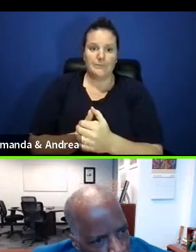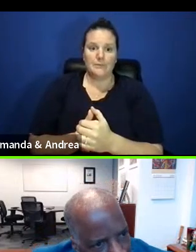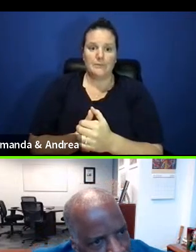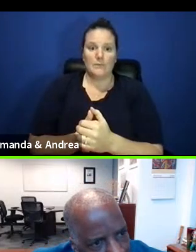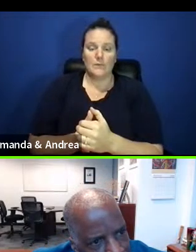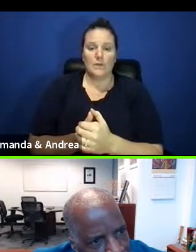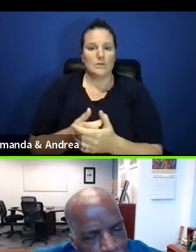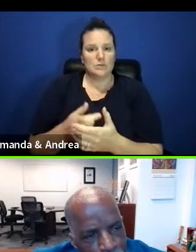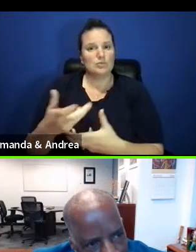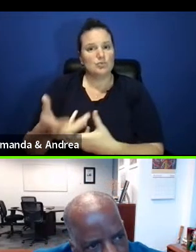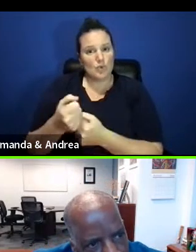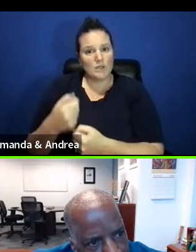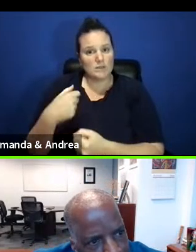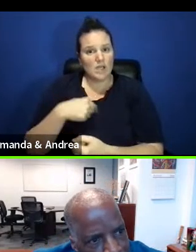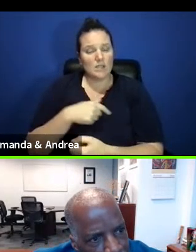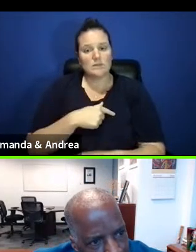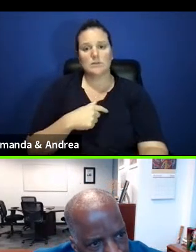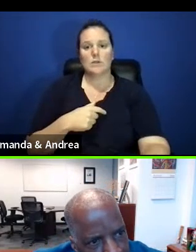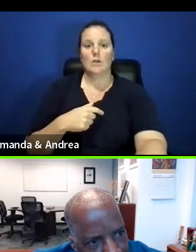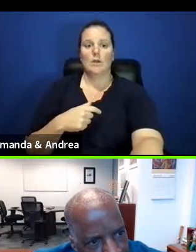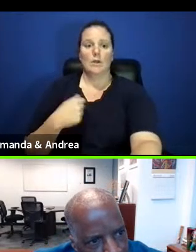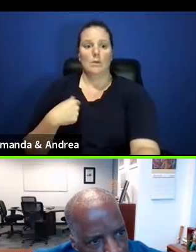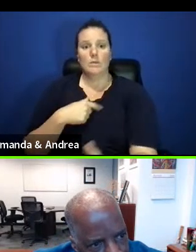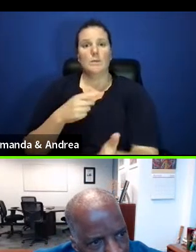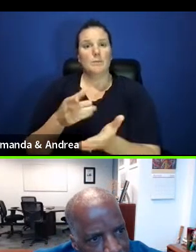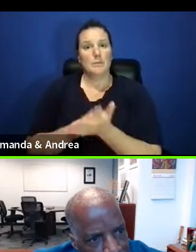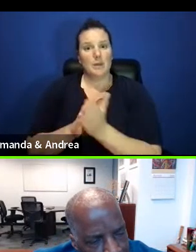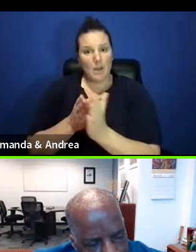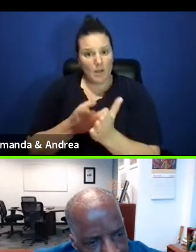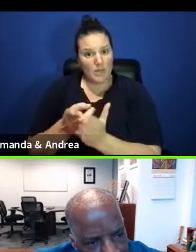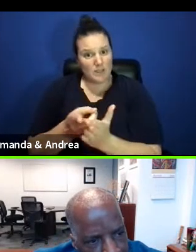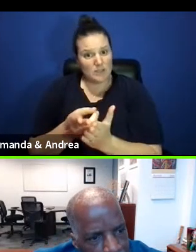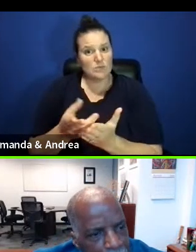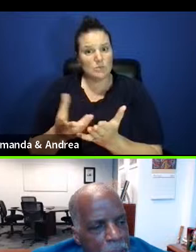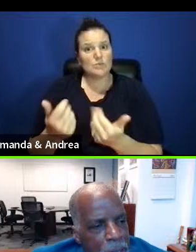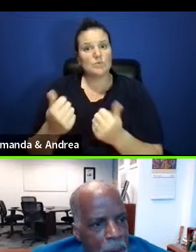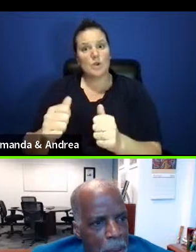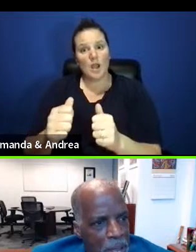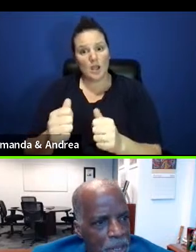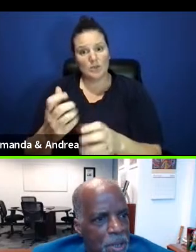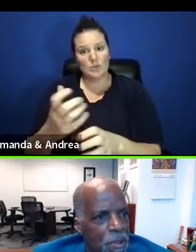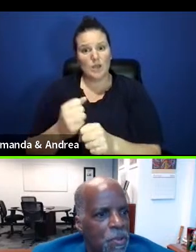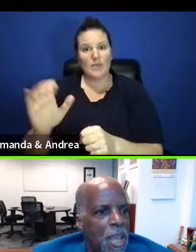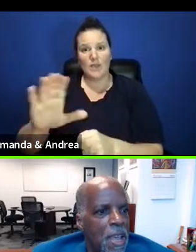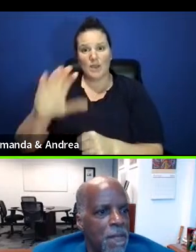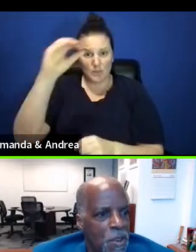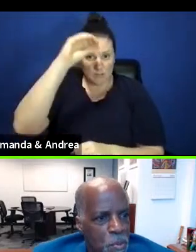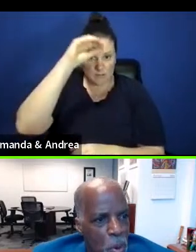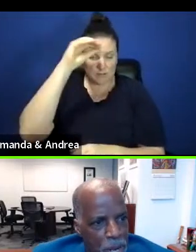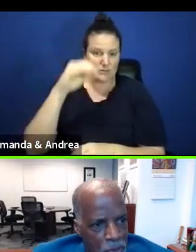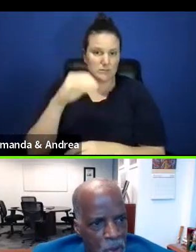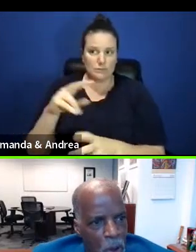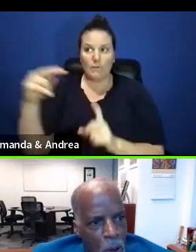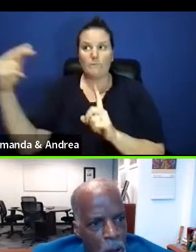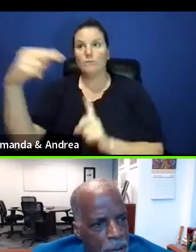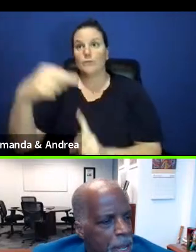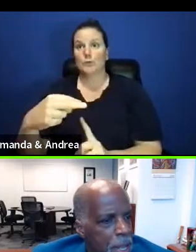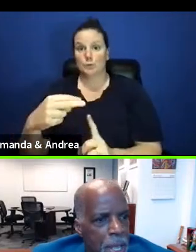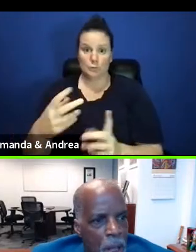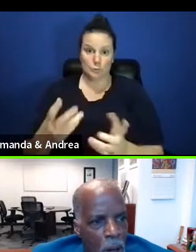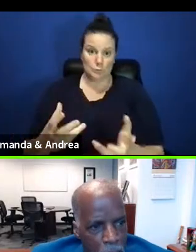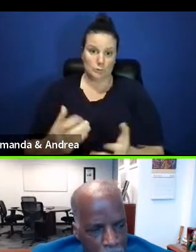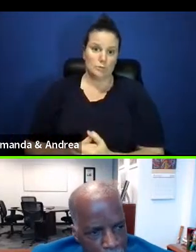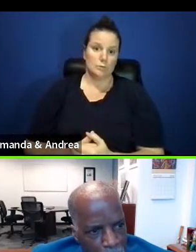one, trust us that we are being authentic when we're trying to get their opinions and viewpoints